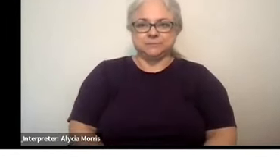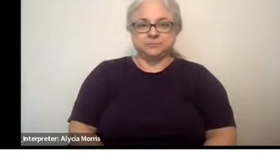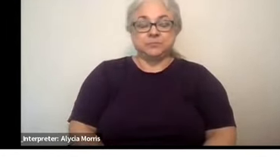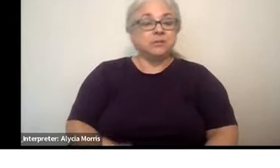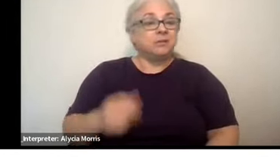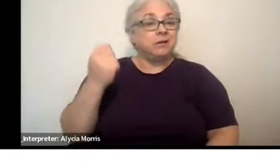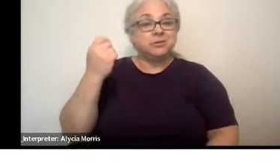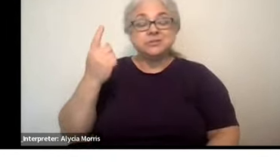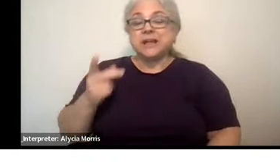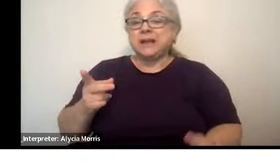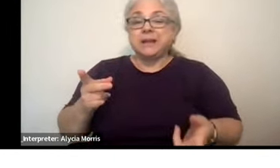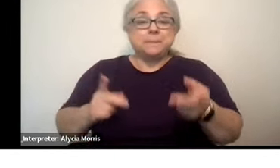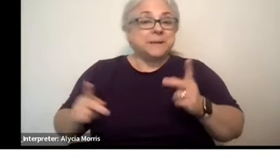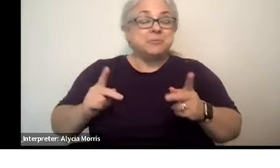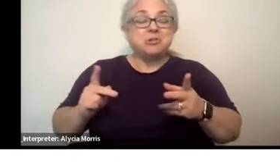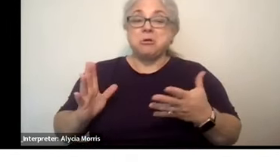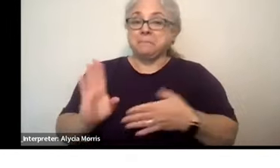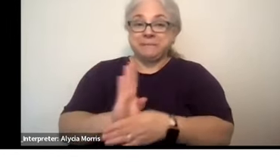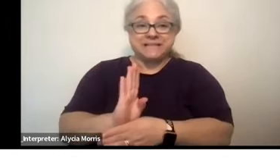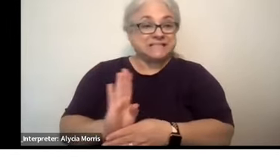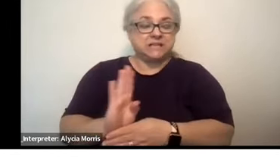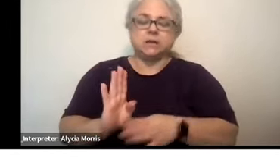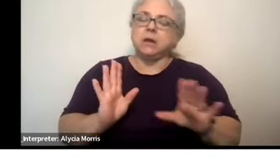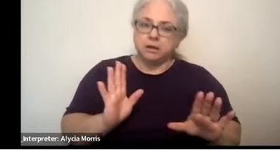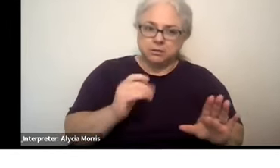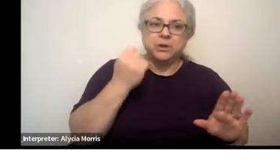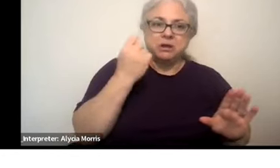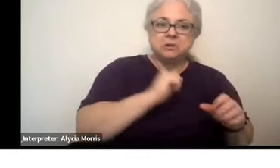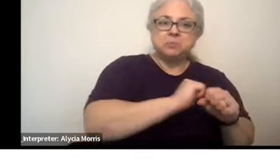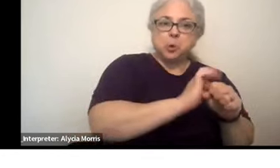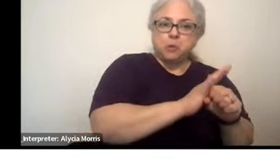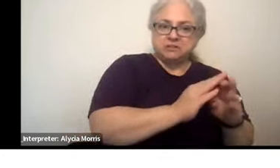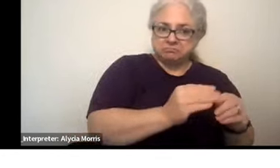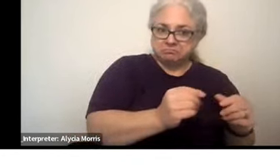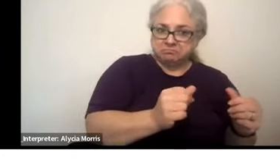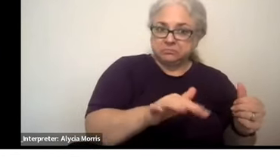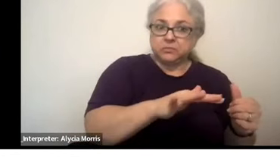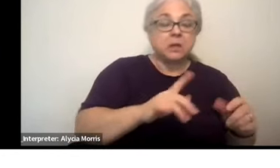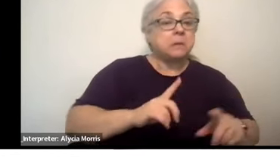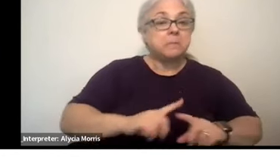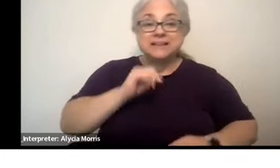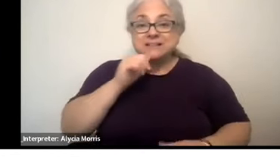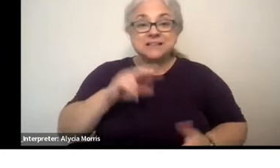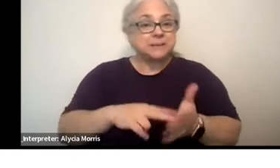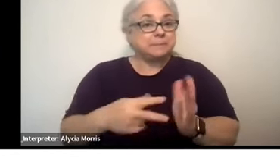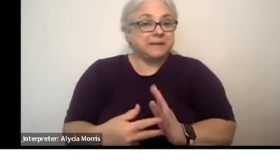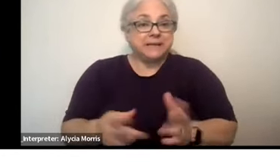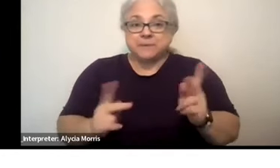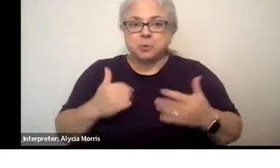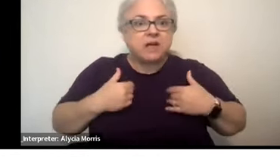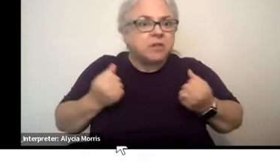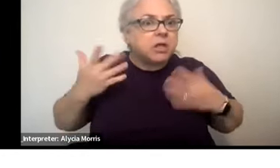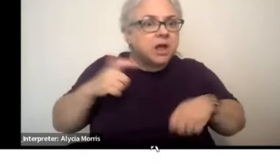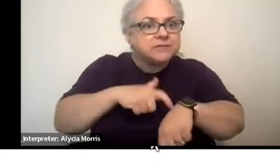busy now that we're coming out of COVID. But that does not mean that people have lots of